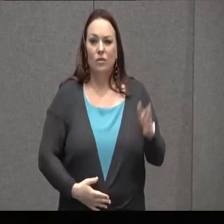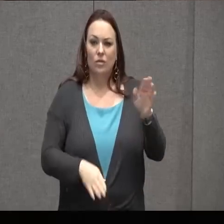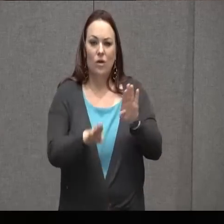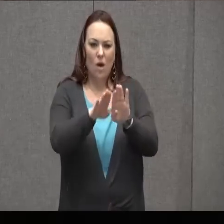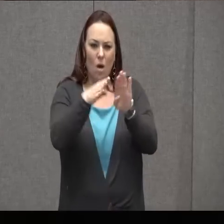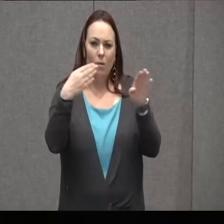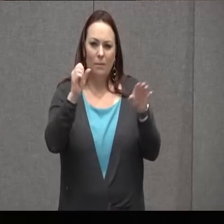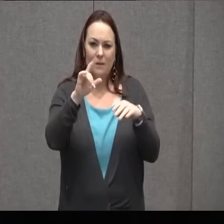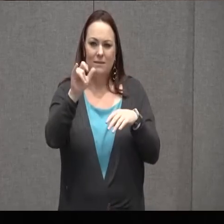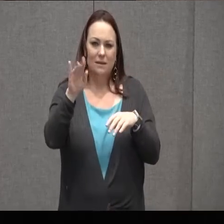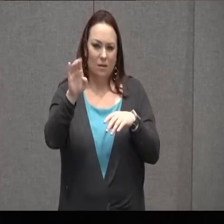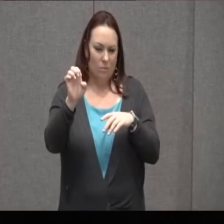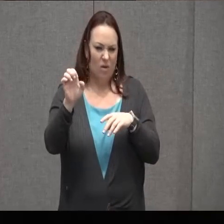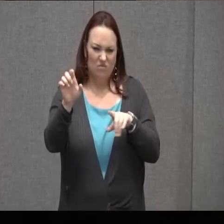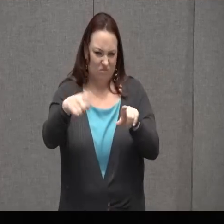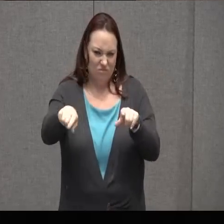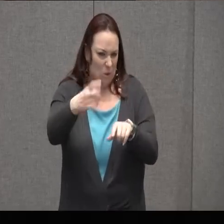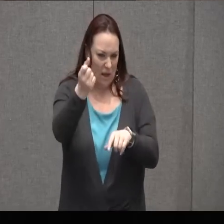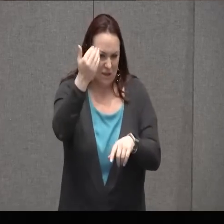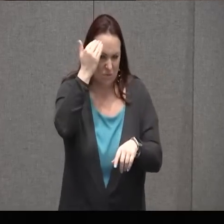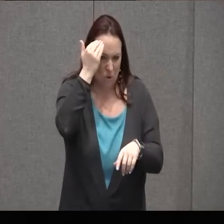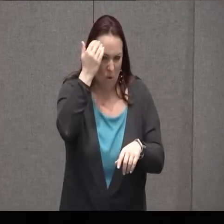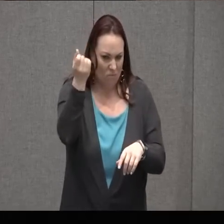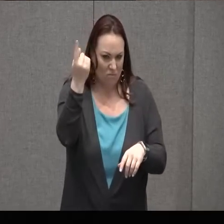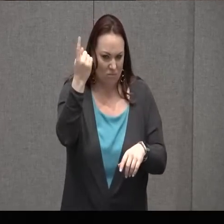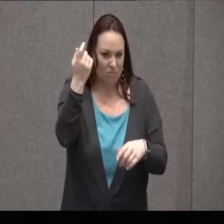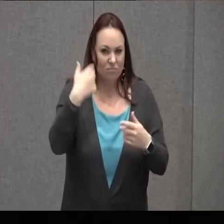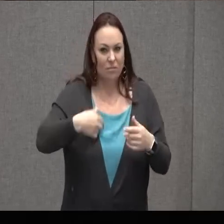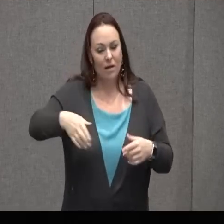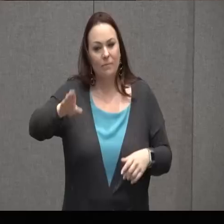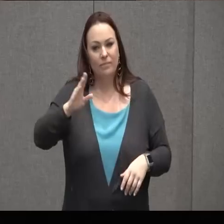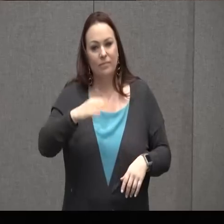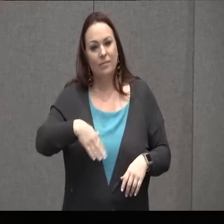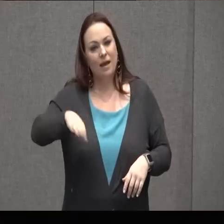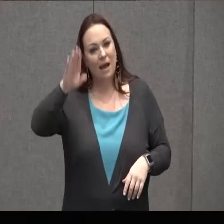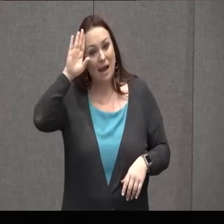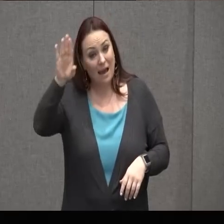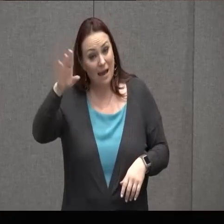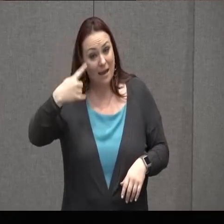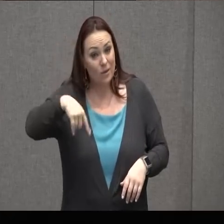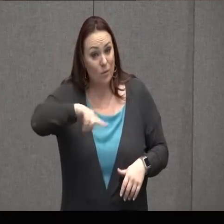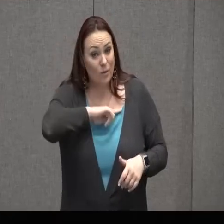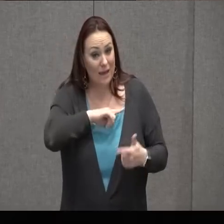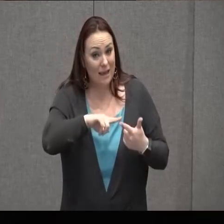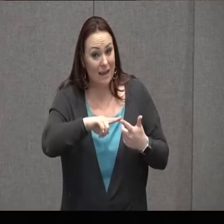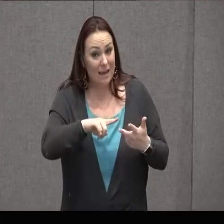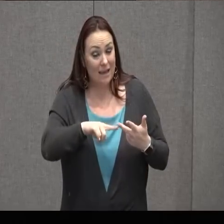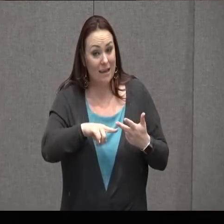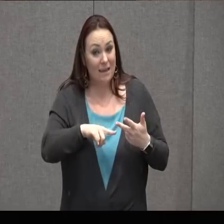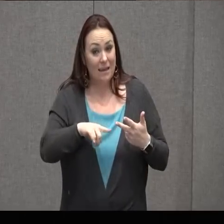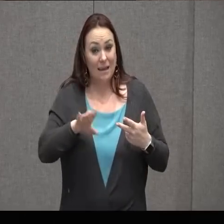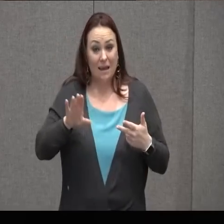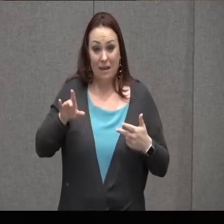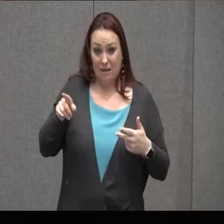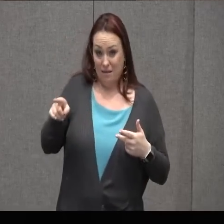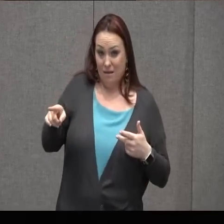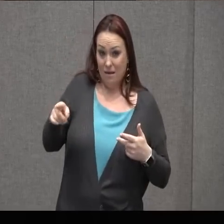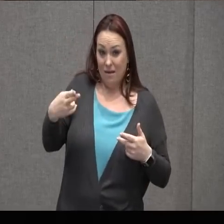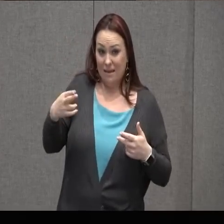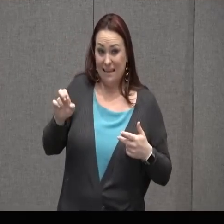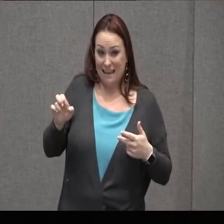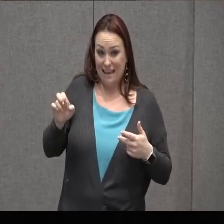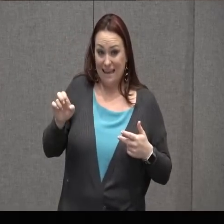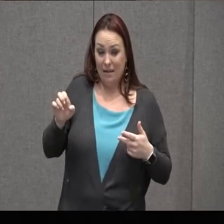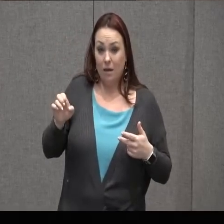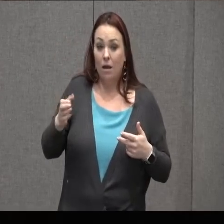syllable we got, right? Hi, we, there's even the word he,